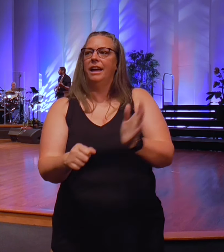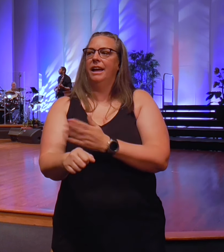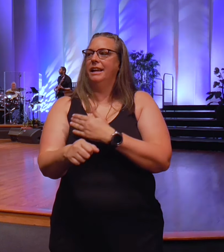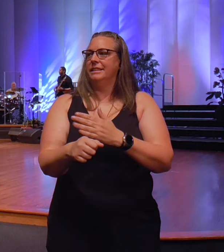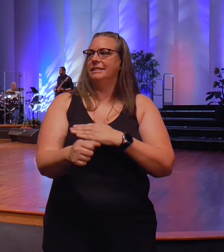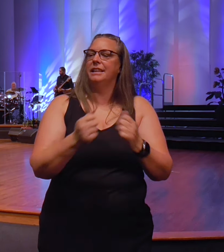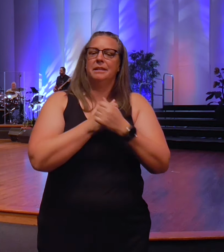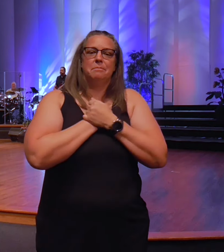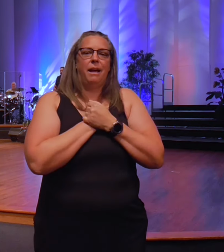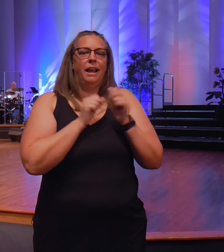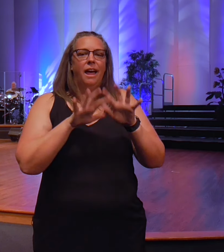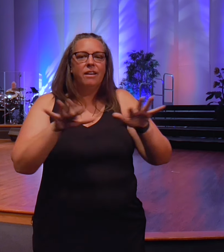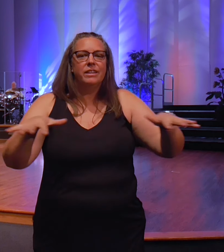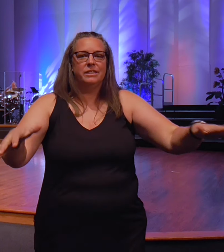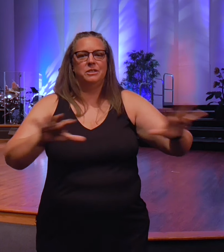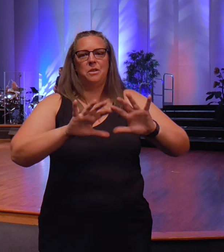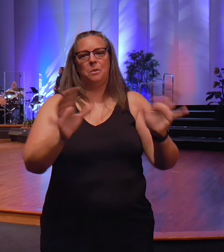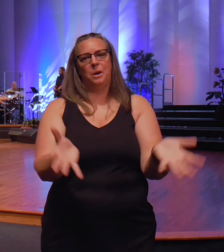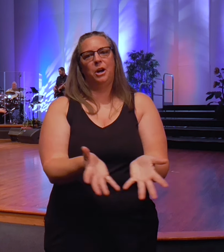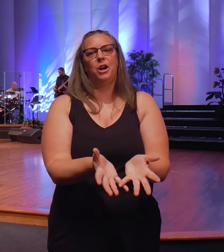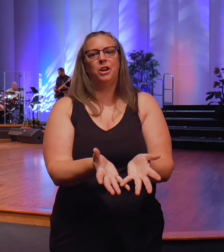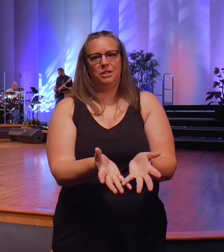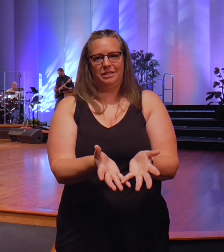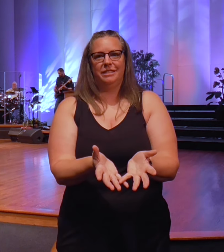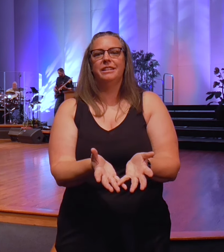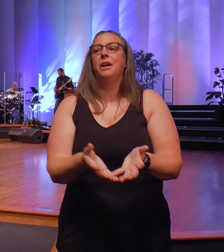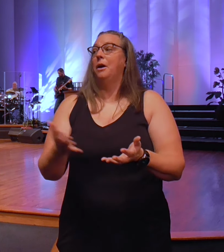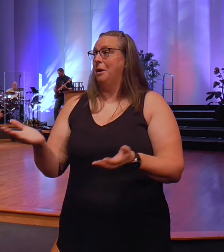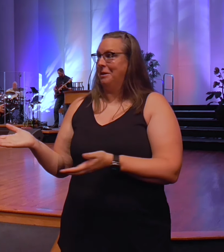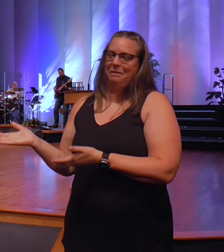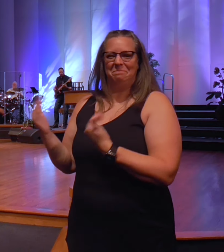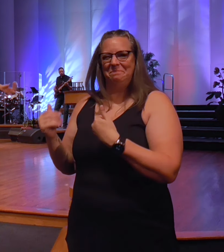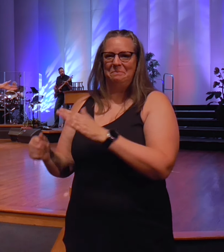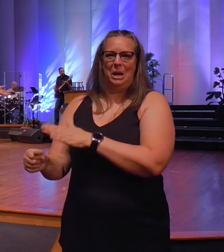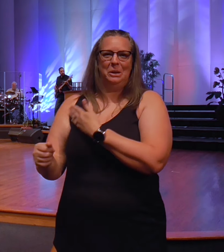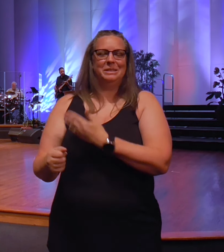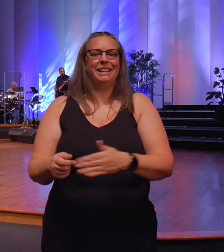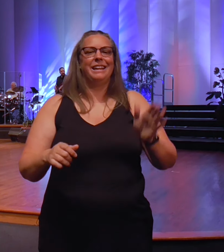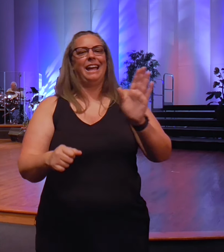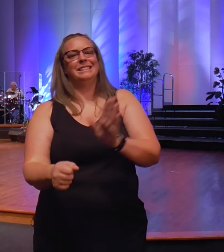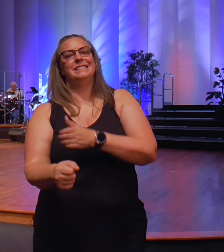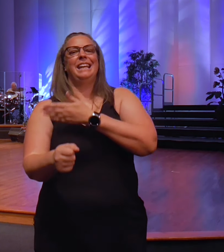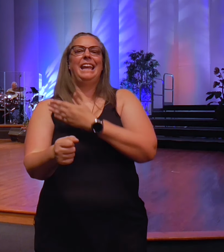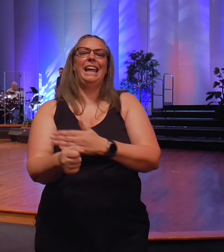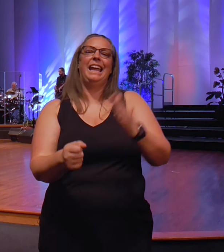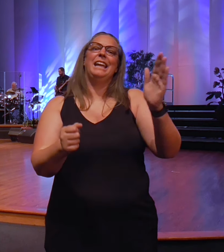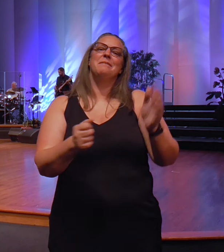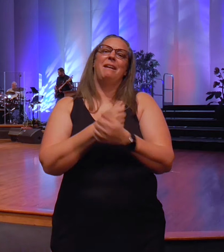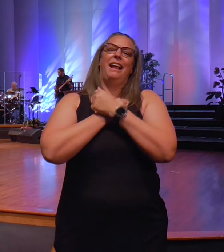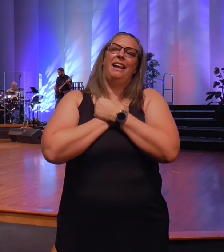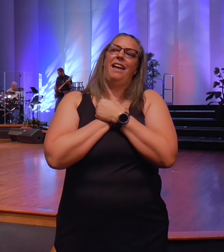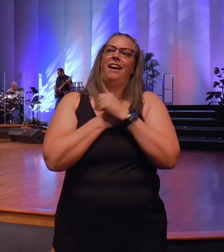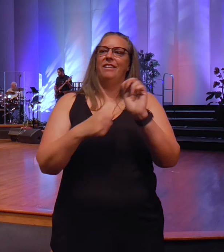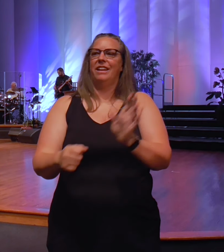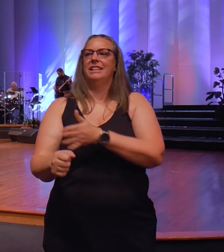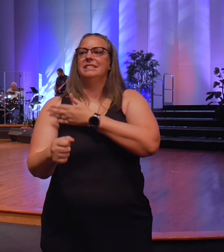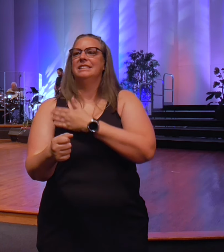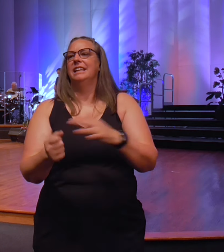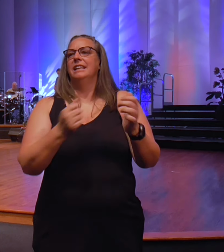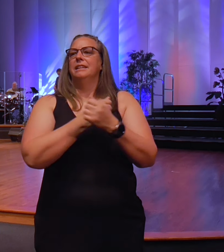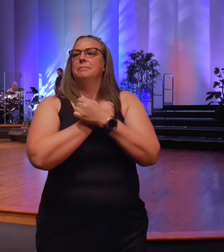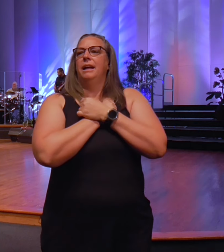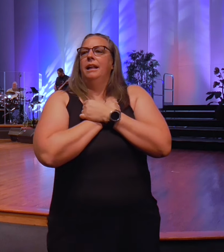love. I sing my love into the world. Woo! I sing my love. I sing